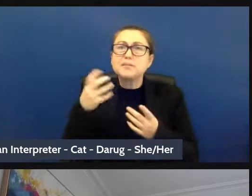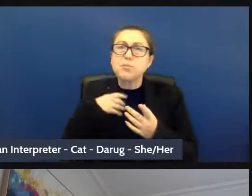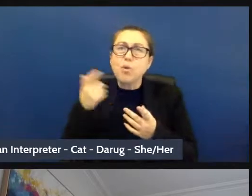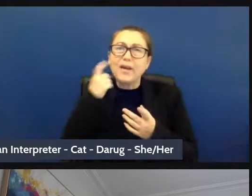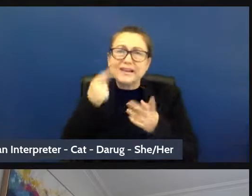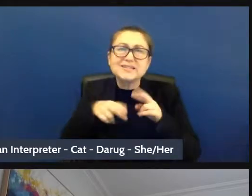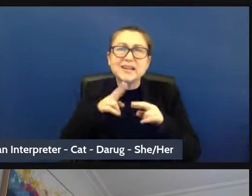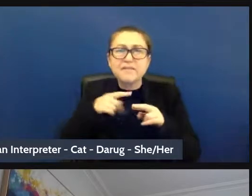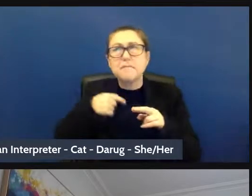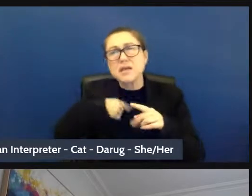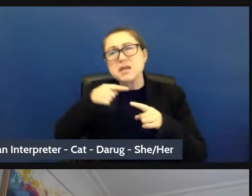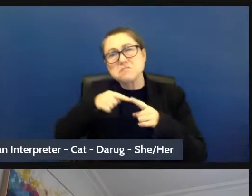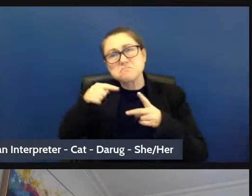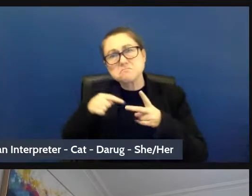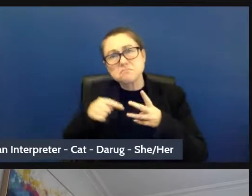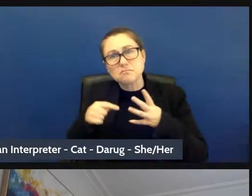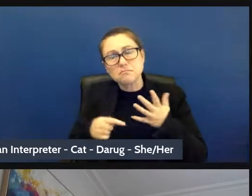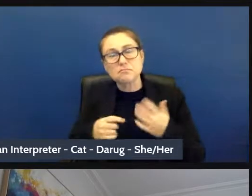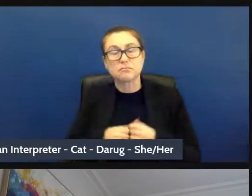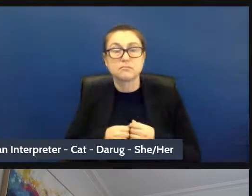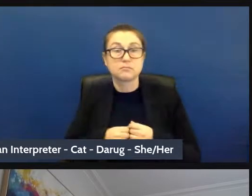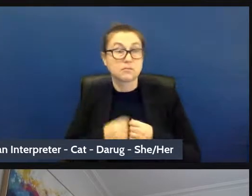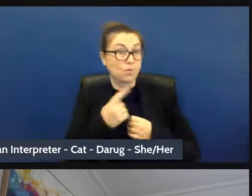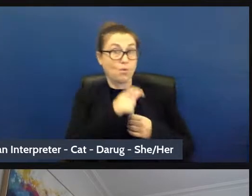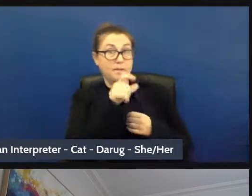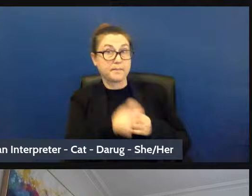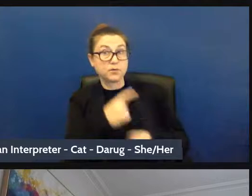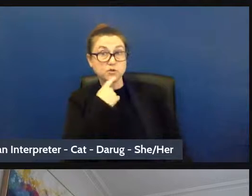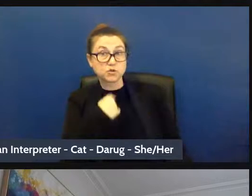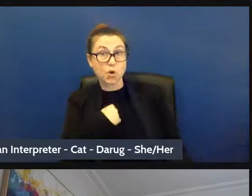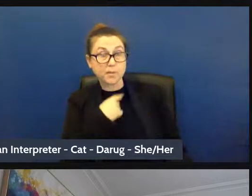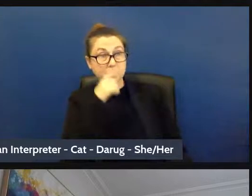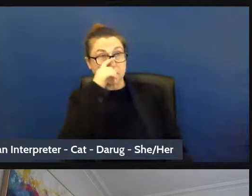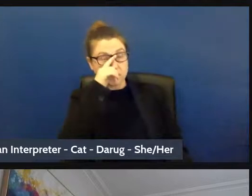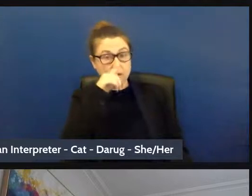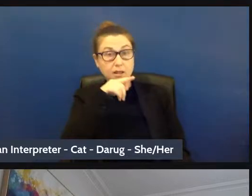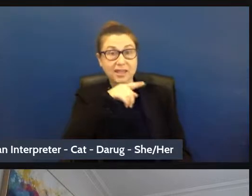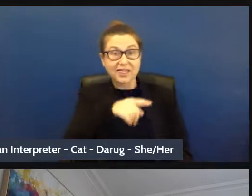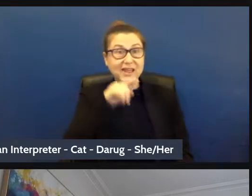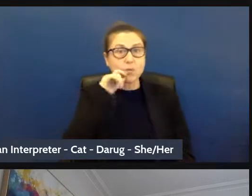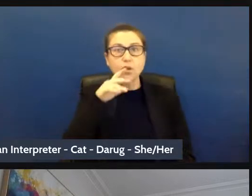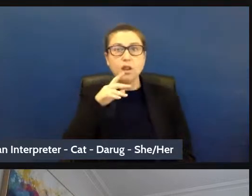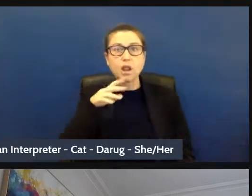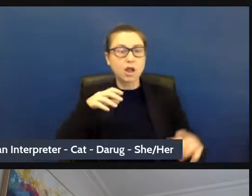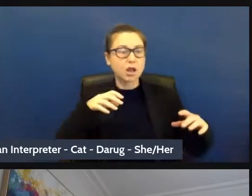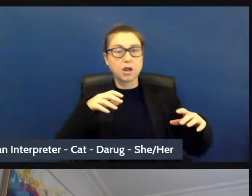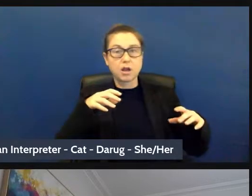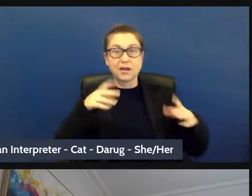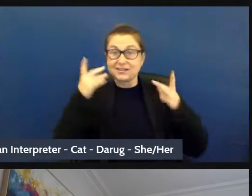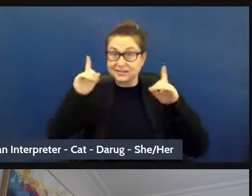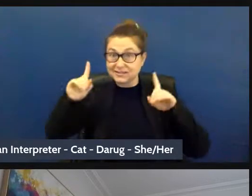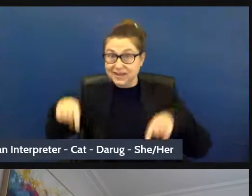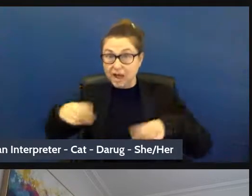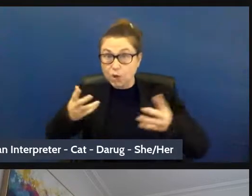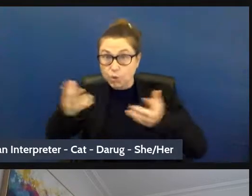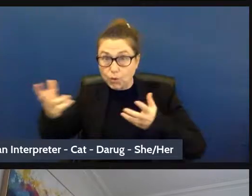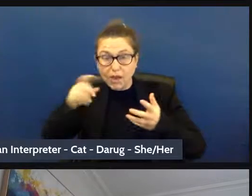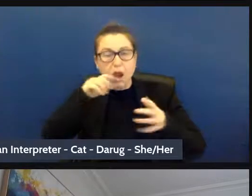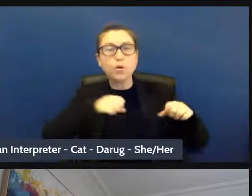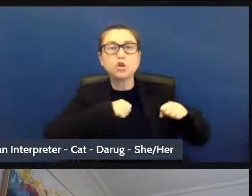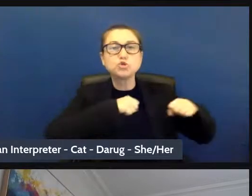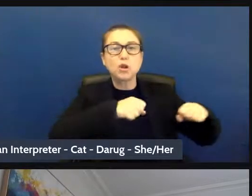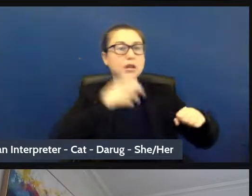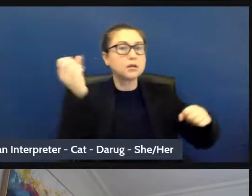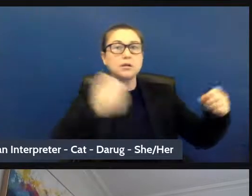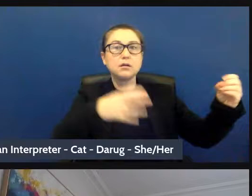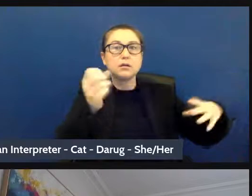of my participants was telling me that they put everything on a trolley when they're about to start cooking, and so that it's